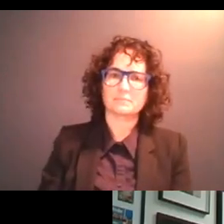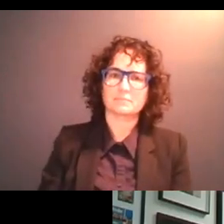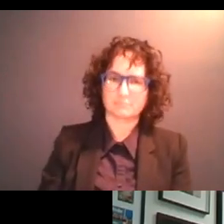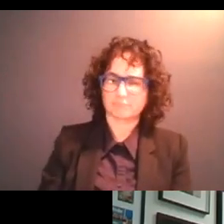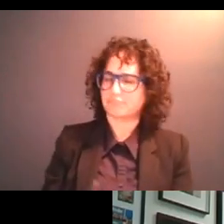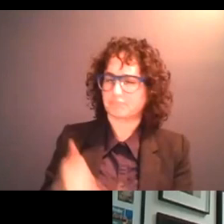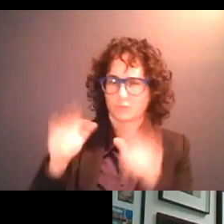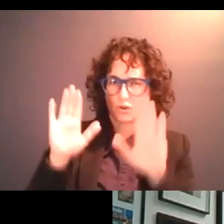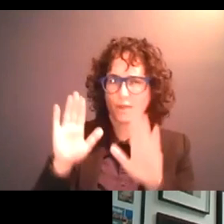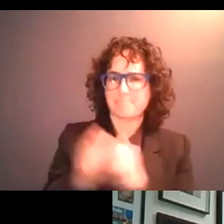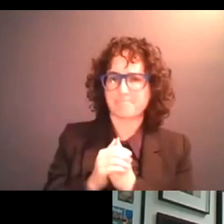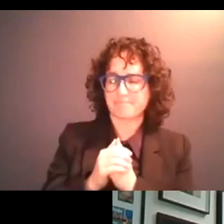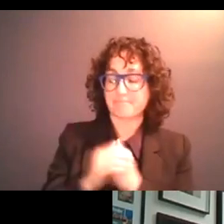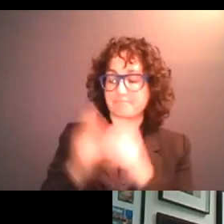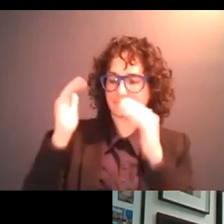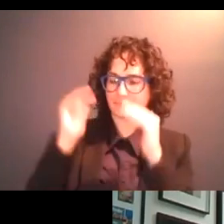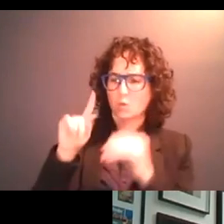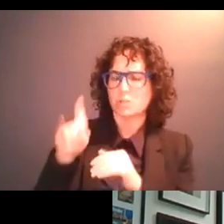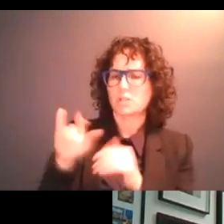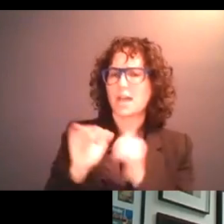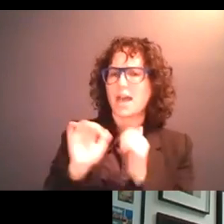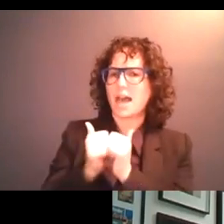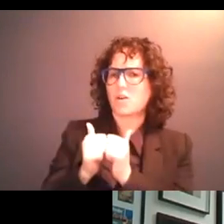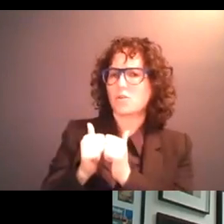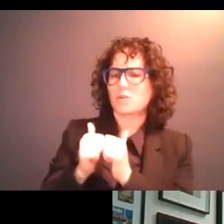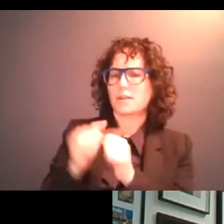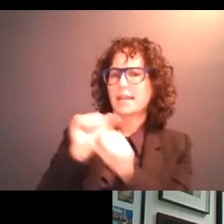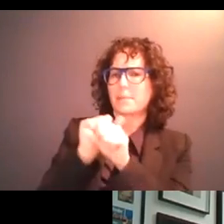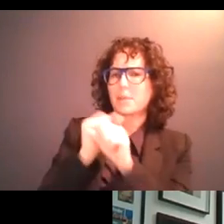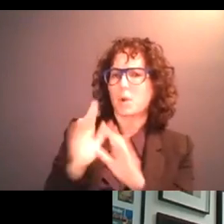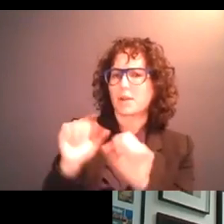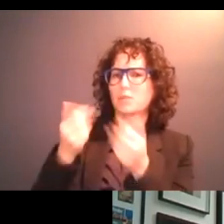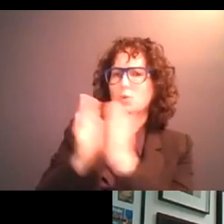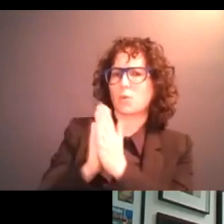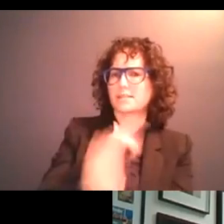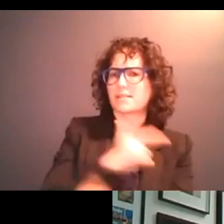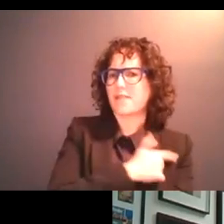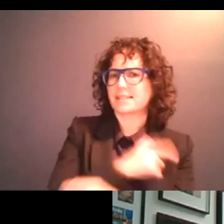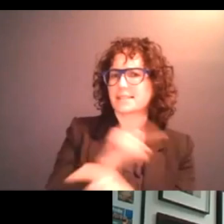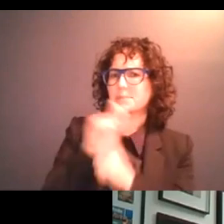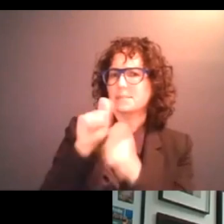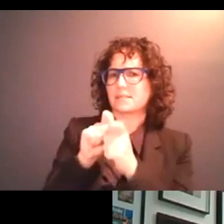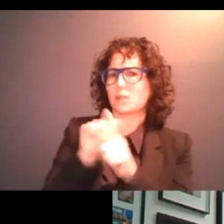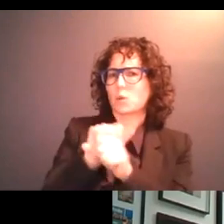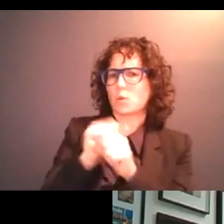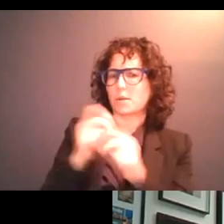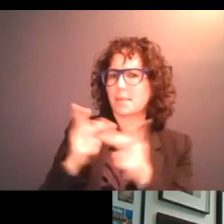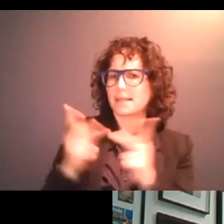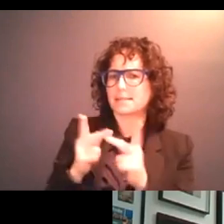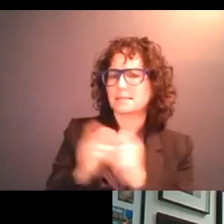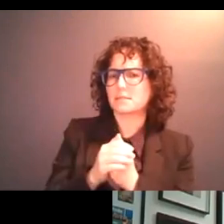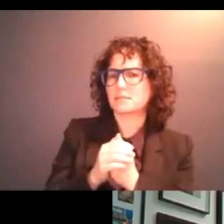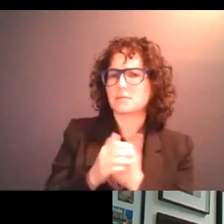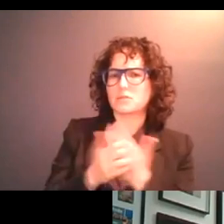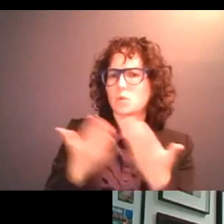Great. The next question is, how does an employer request vaccine at a specific workplace, and what